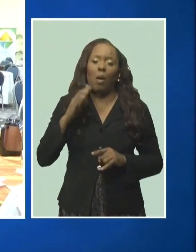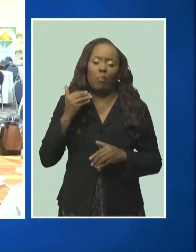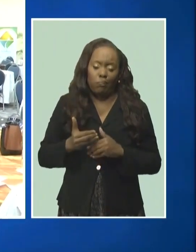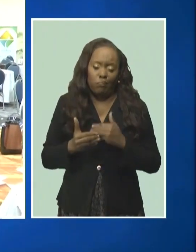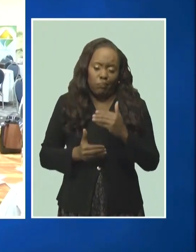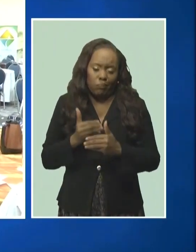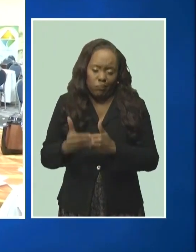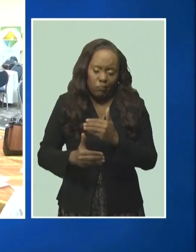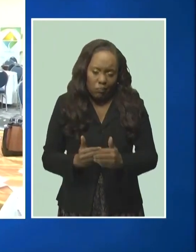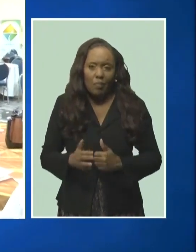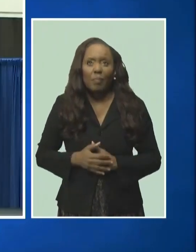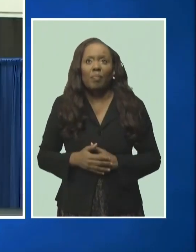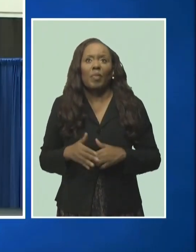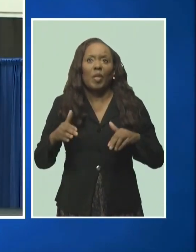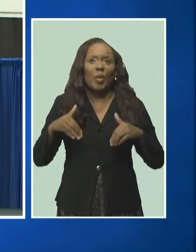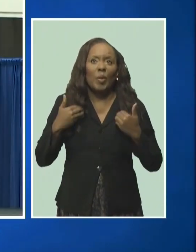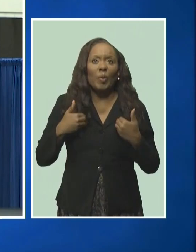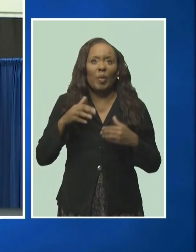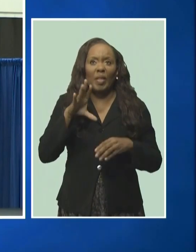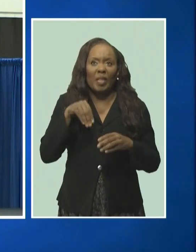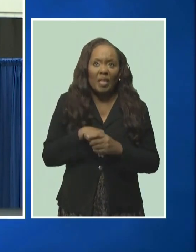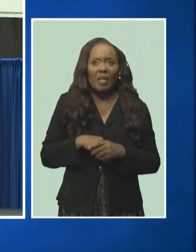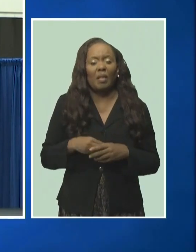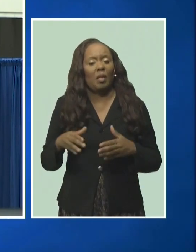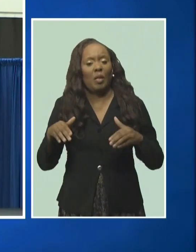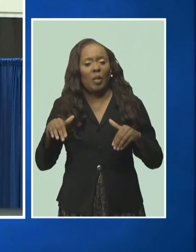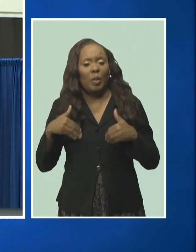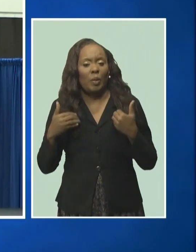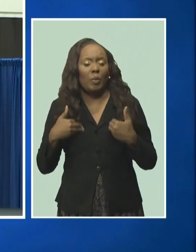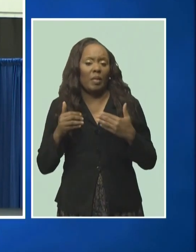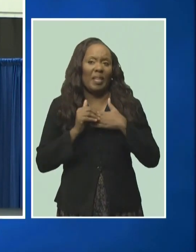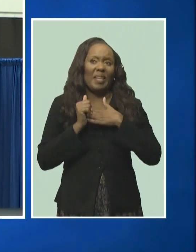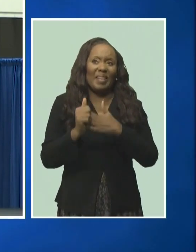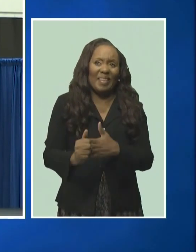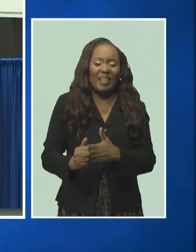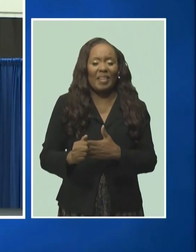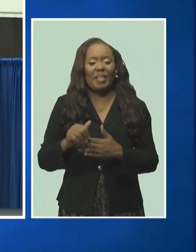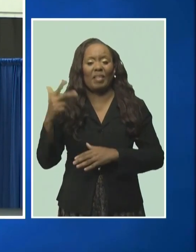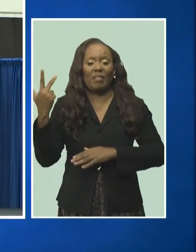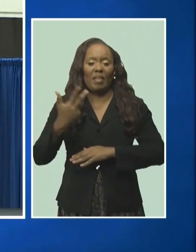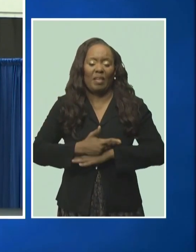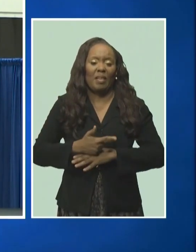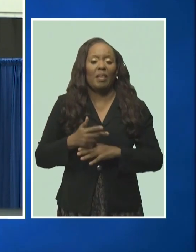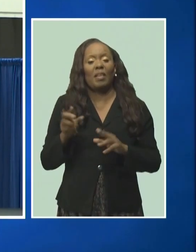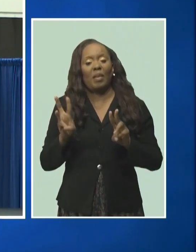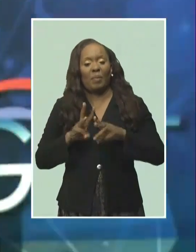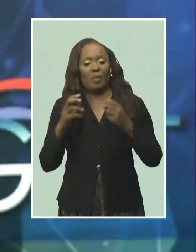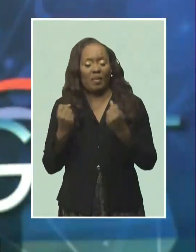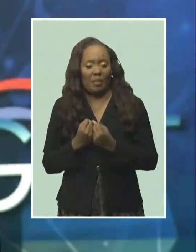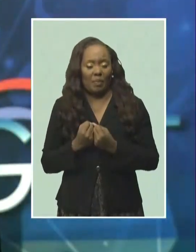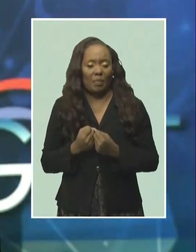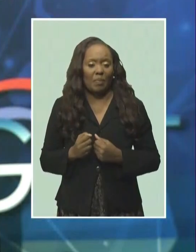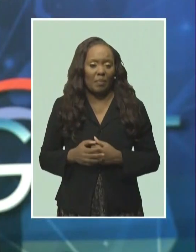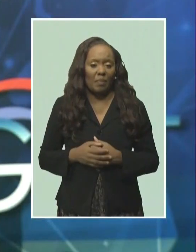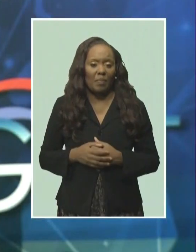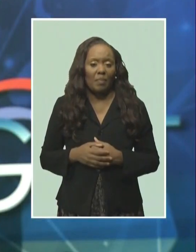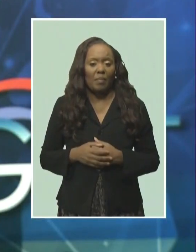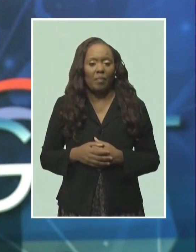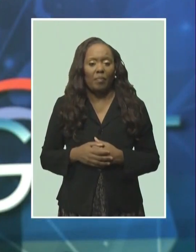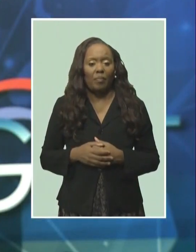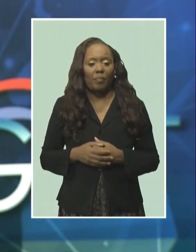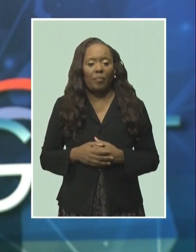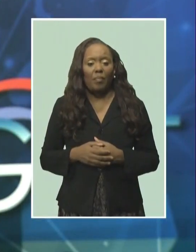her journey and said the I Am conference will provide them with tools to make their dreams a reality. We're the youth,